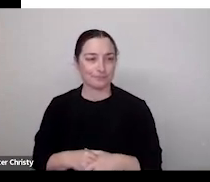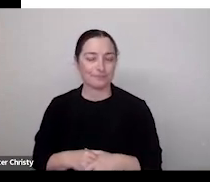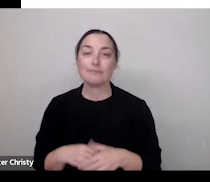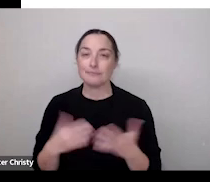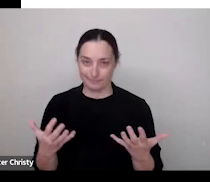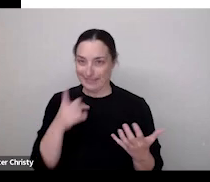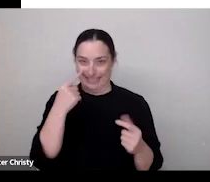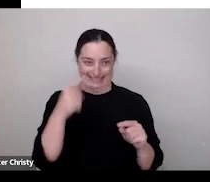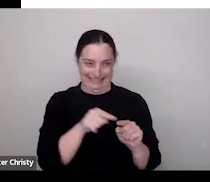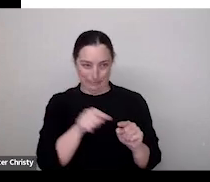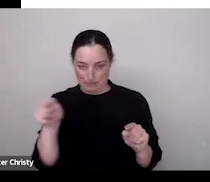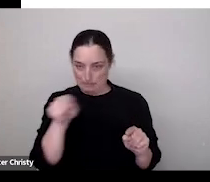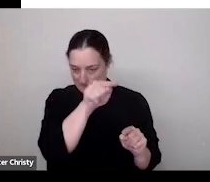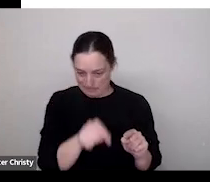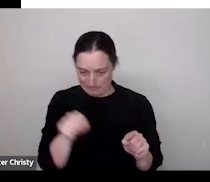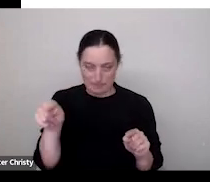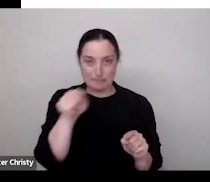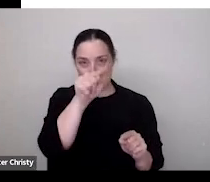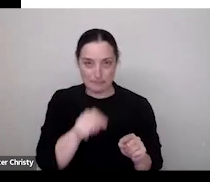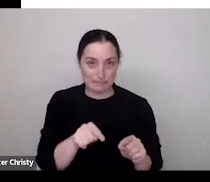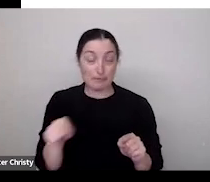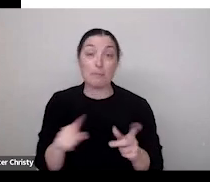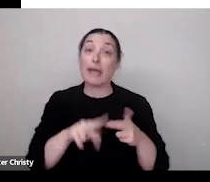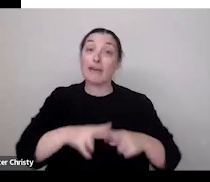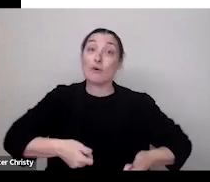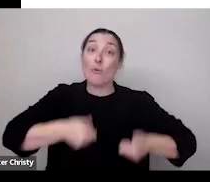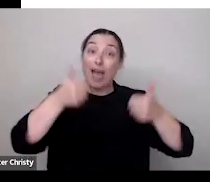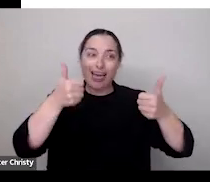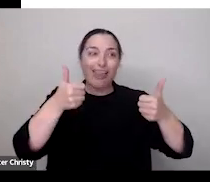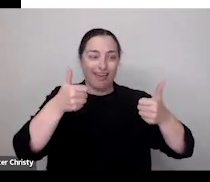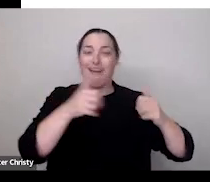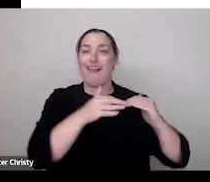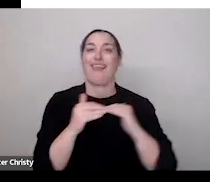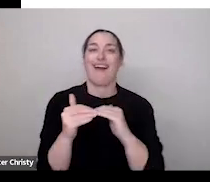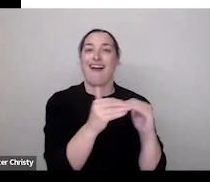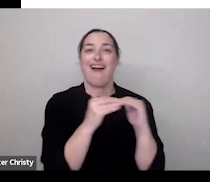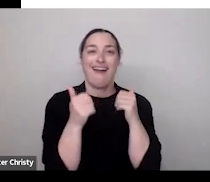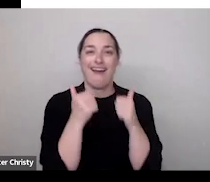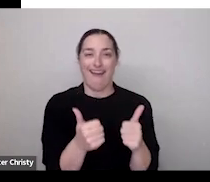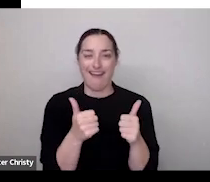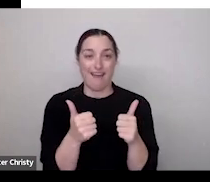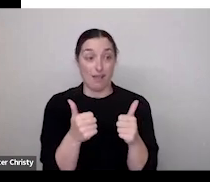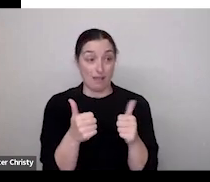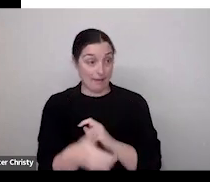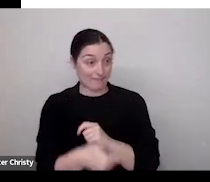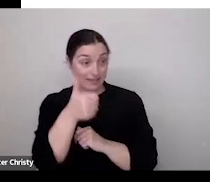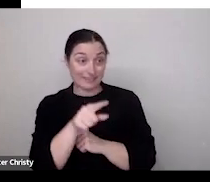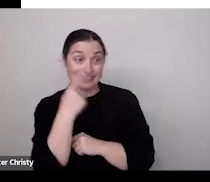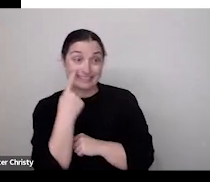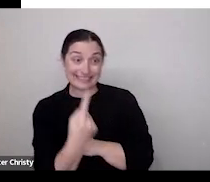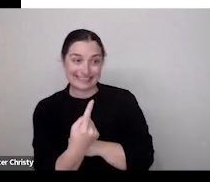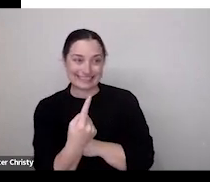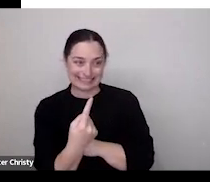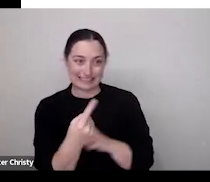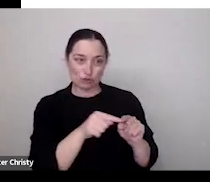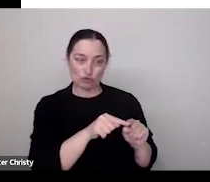those parts interact. And when collaboration goes well, there's alignment between the parts. And effective alignment in this picture is shown by the straight